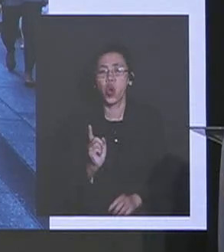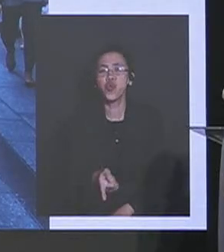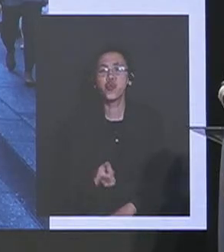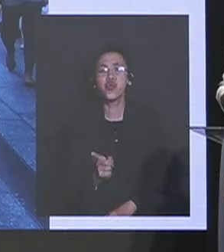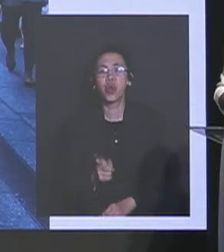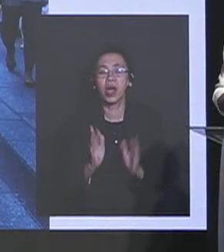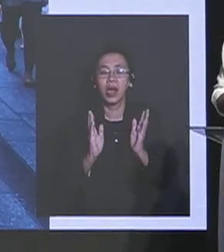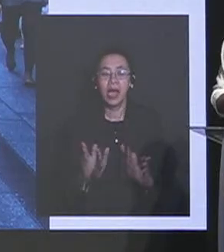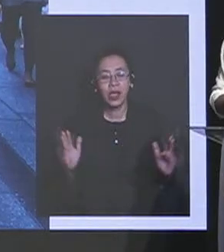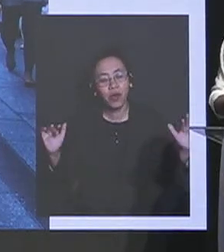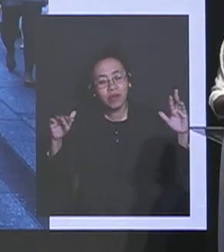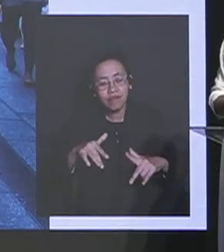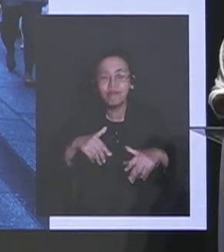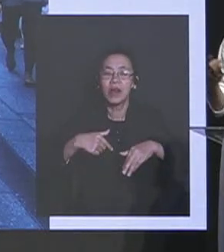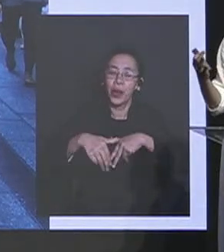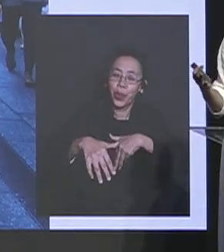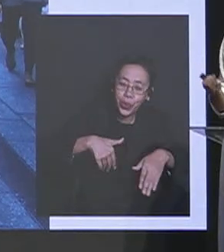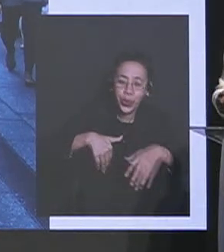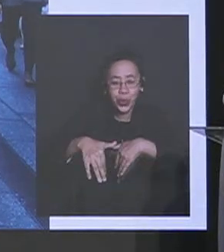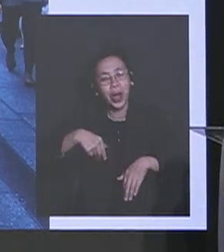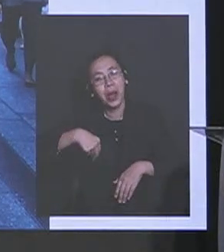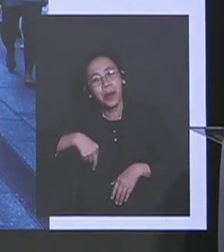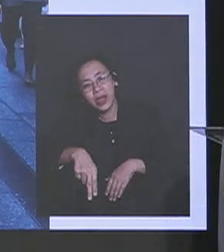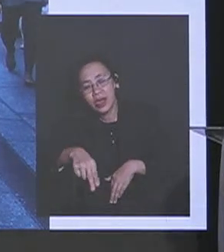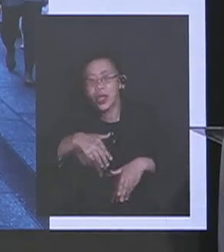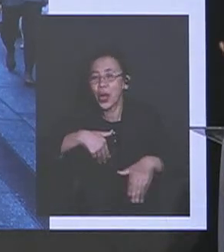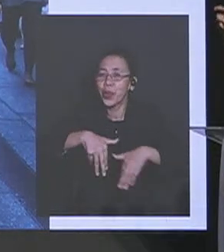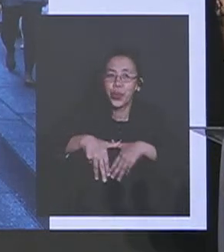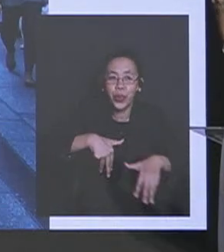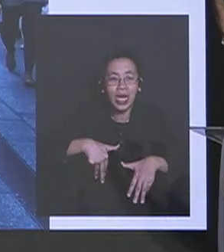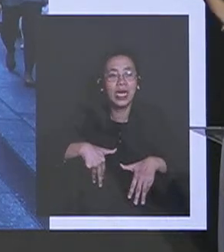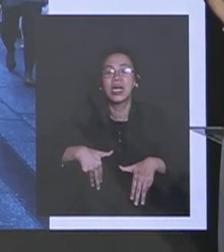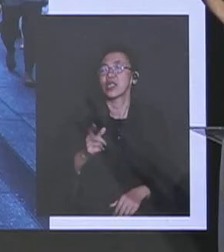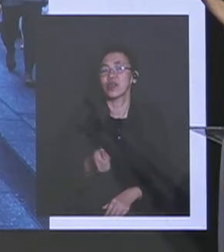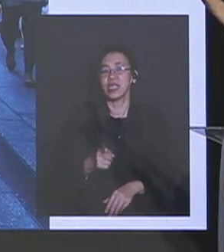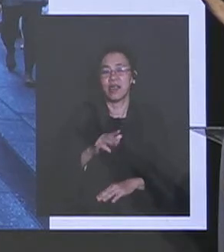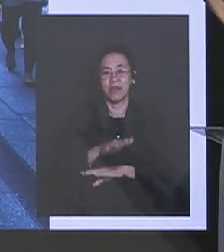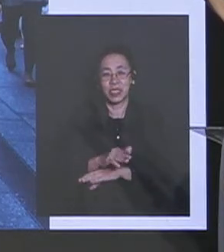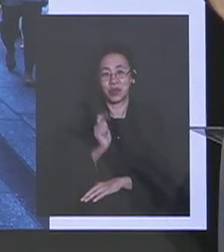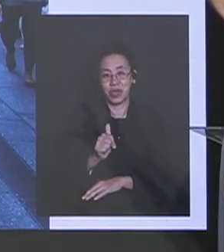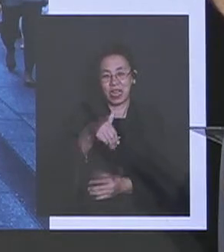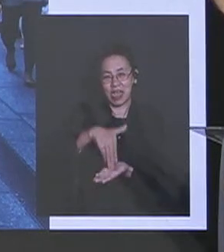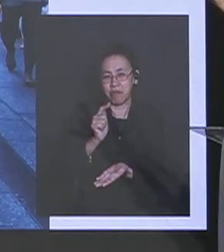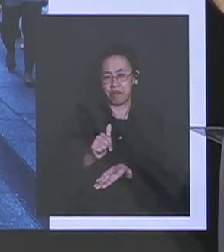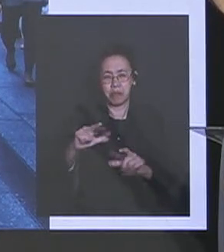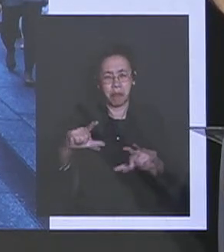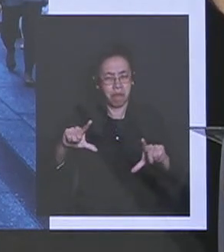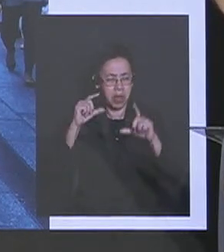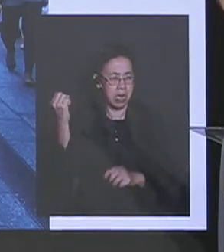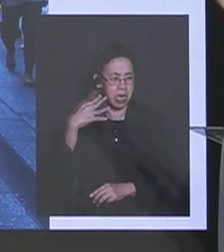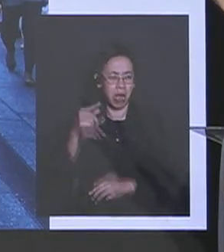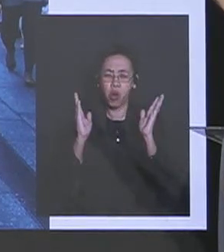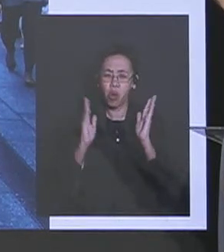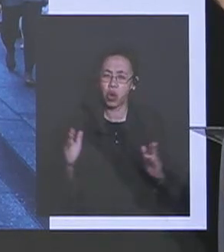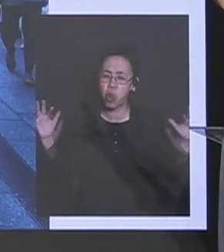today. One of the most popular, and by the way, it was the business owners that were opposed to this in